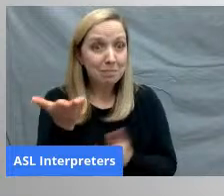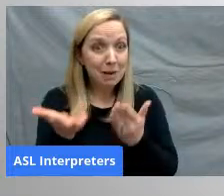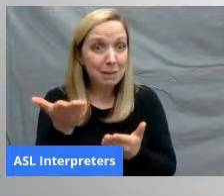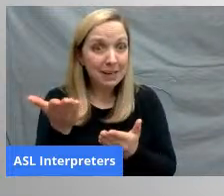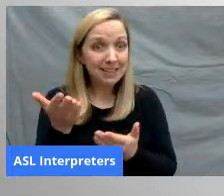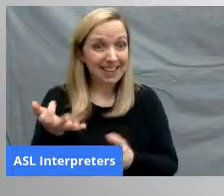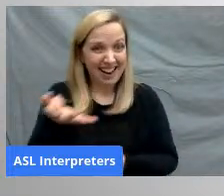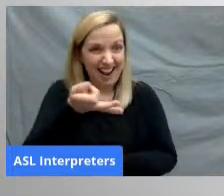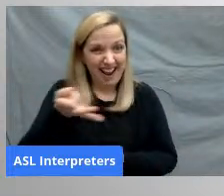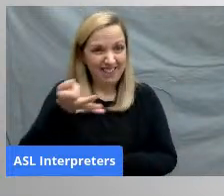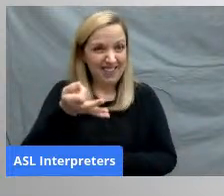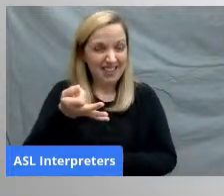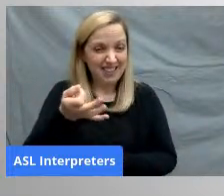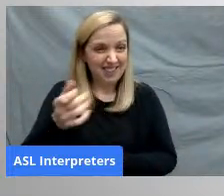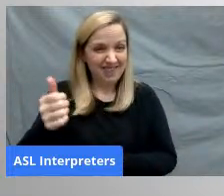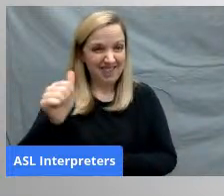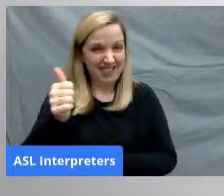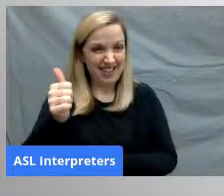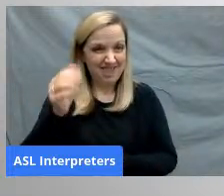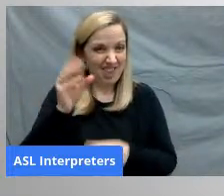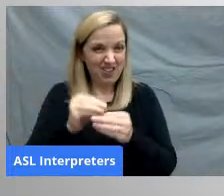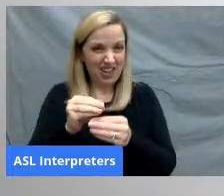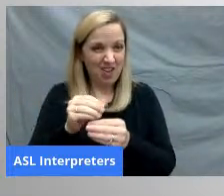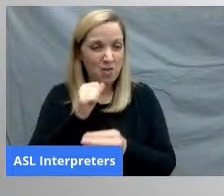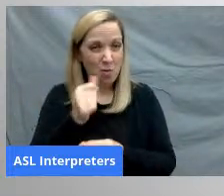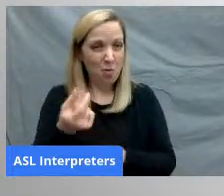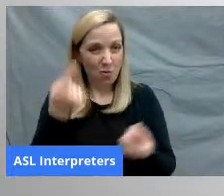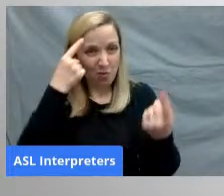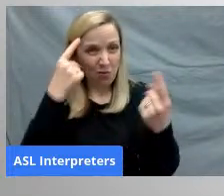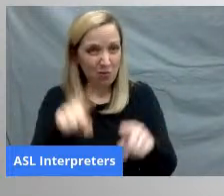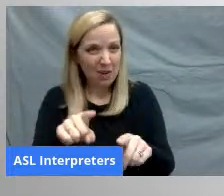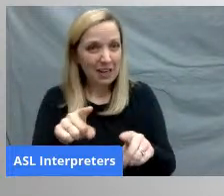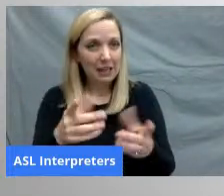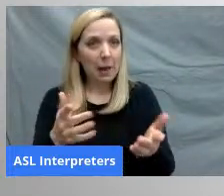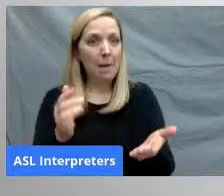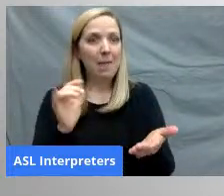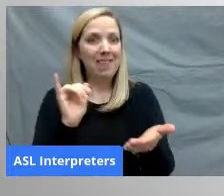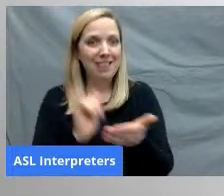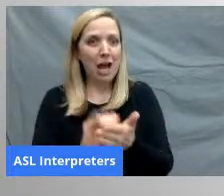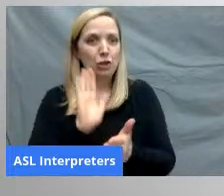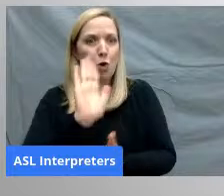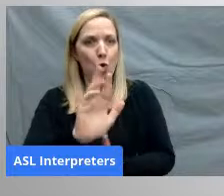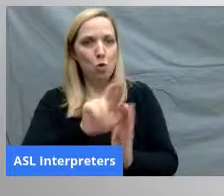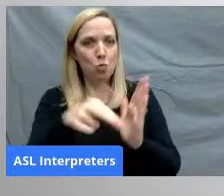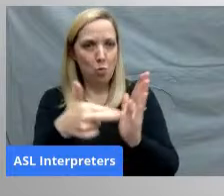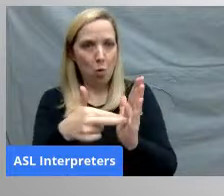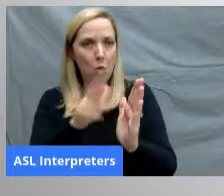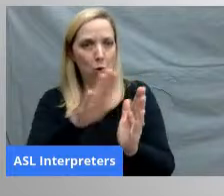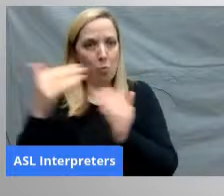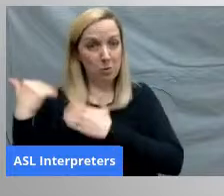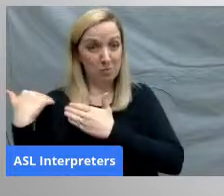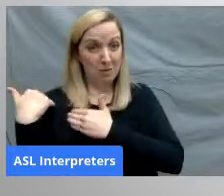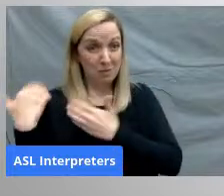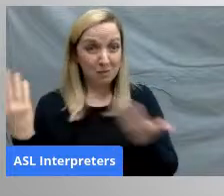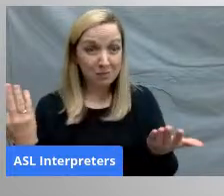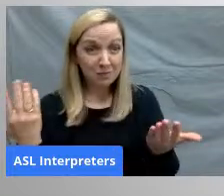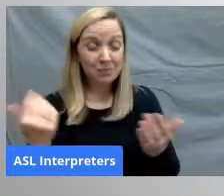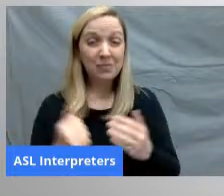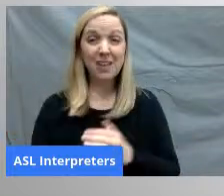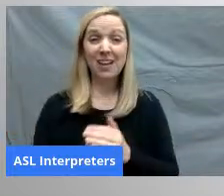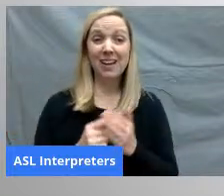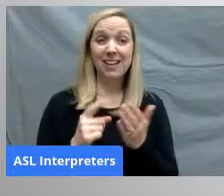agree, that is our role. And that, you know, sometimes it, you know, it sort